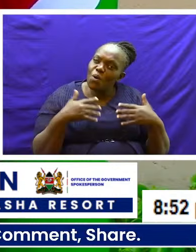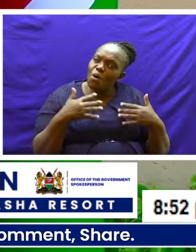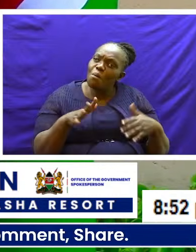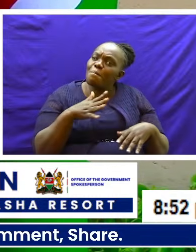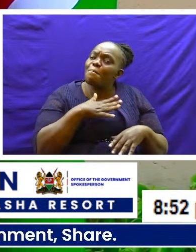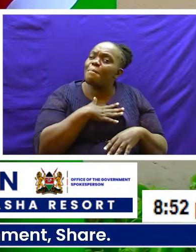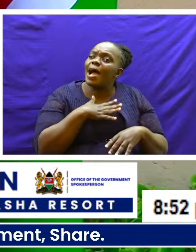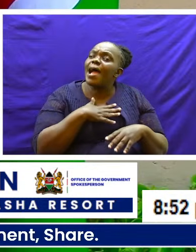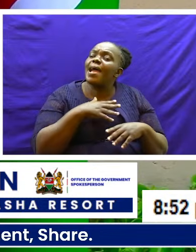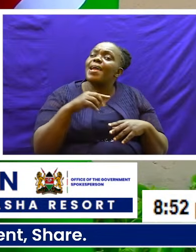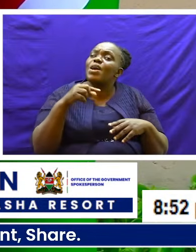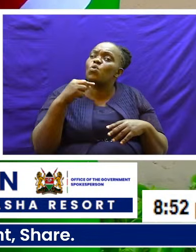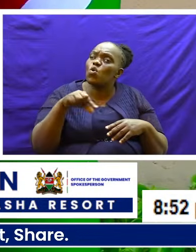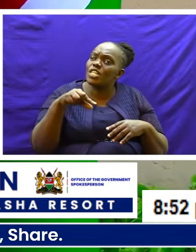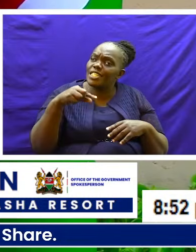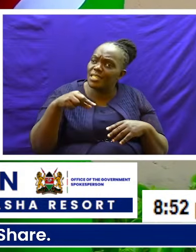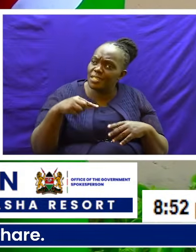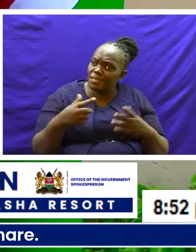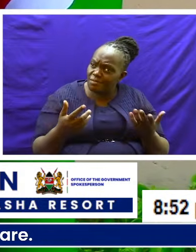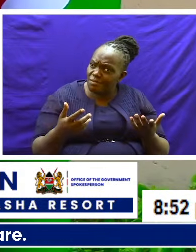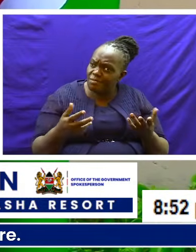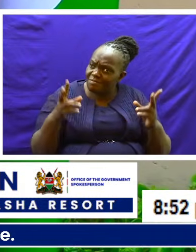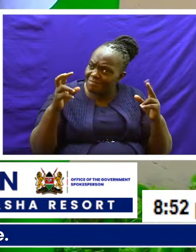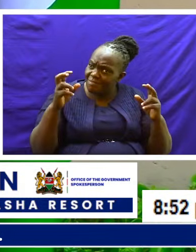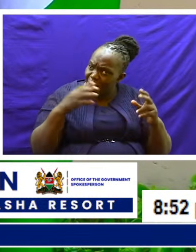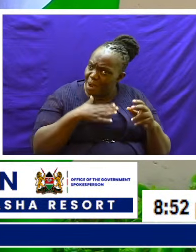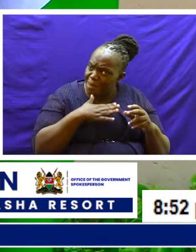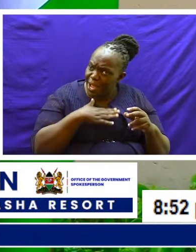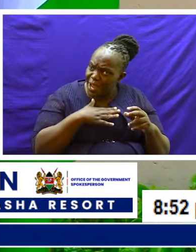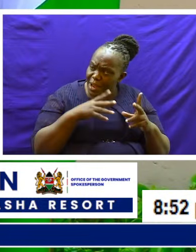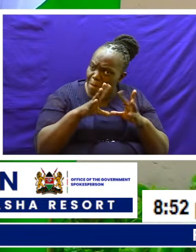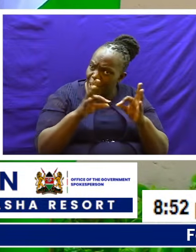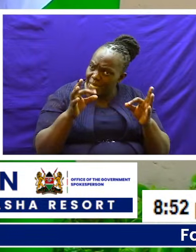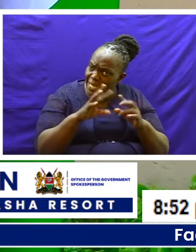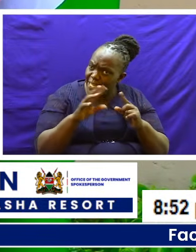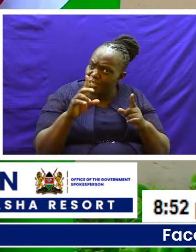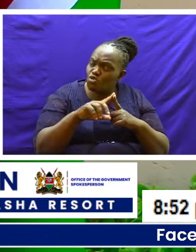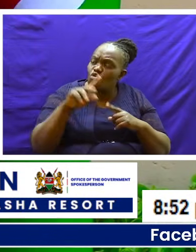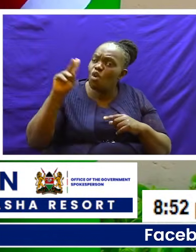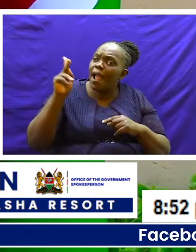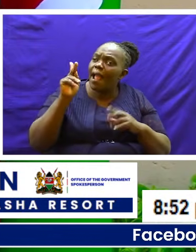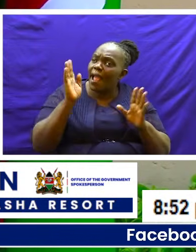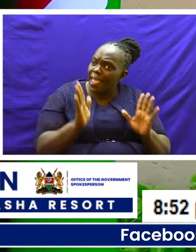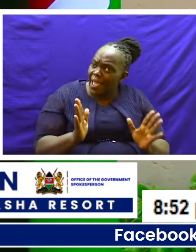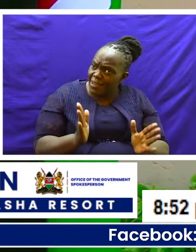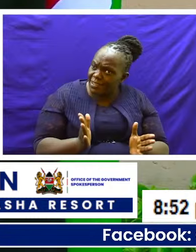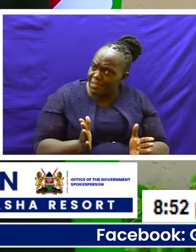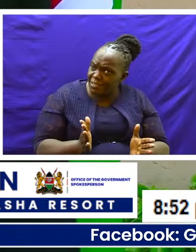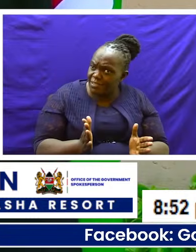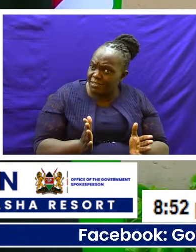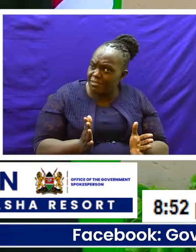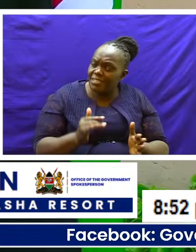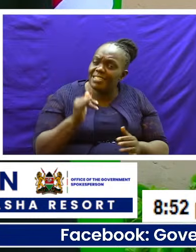My quote, my message to the Kenyans is,